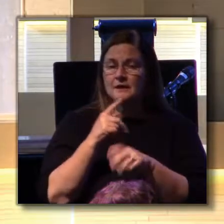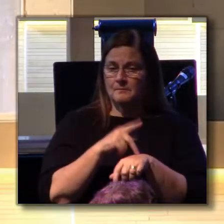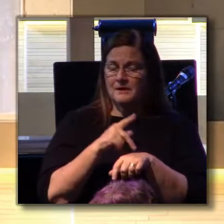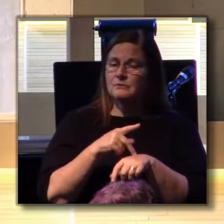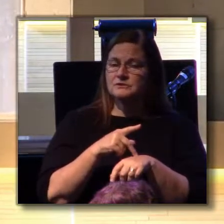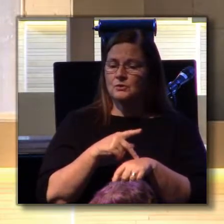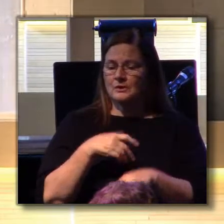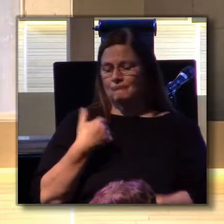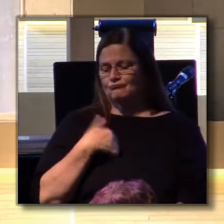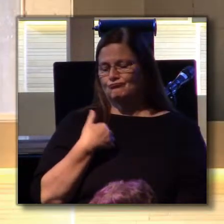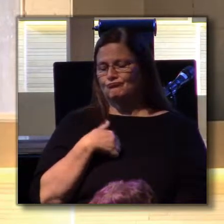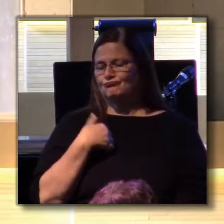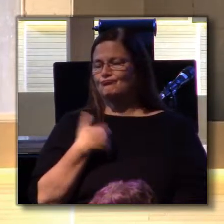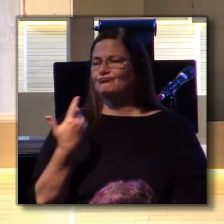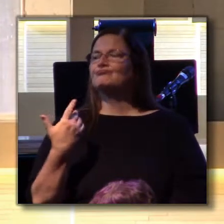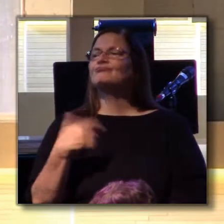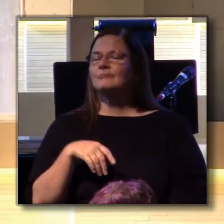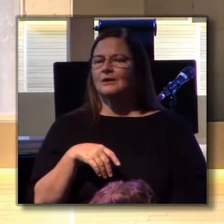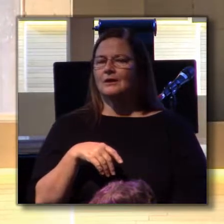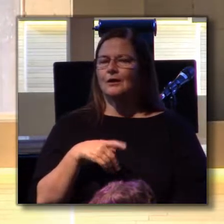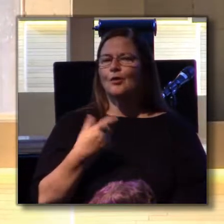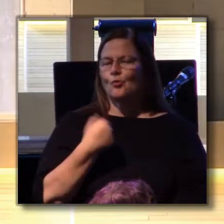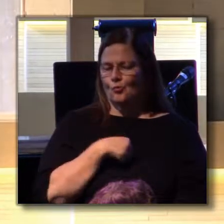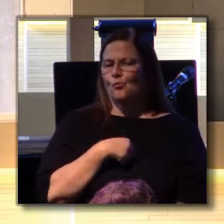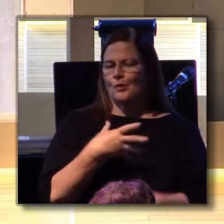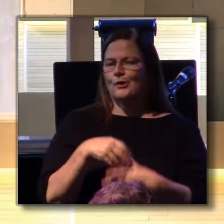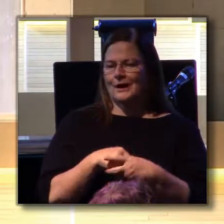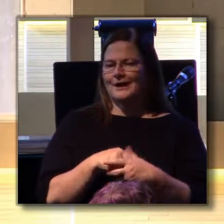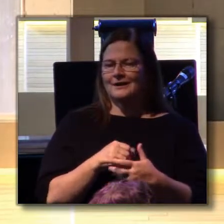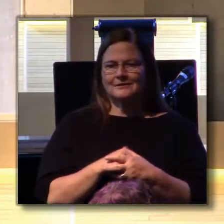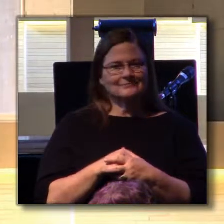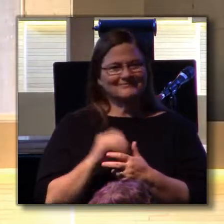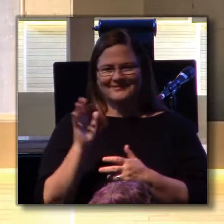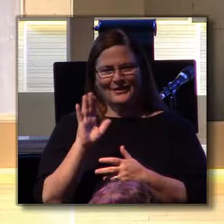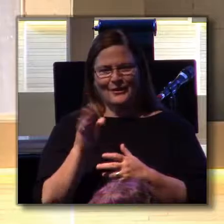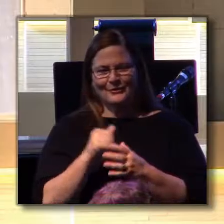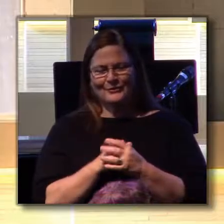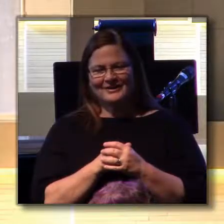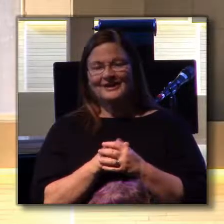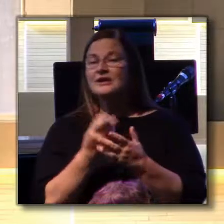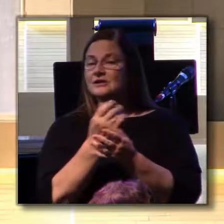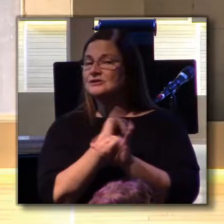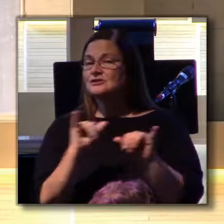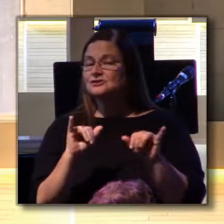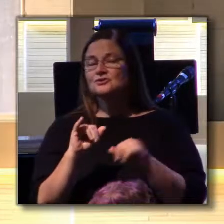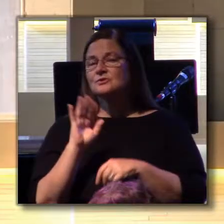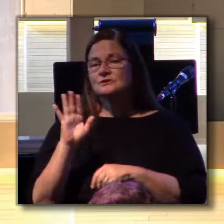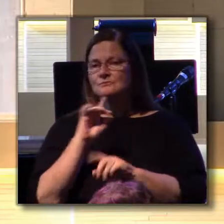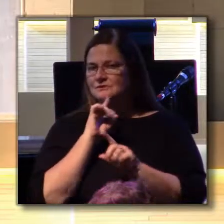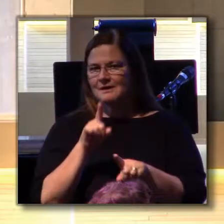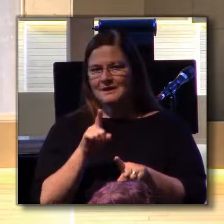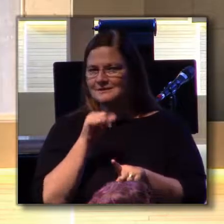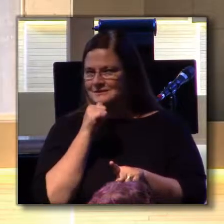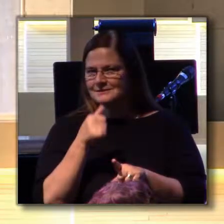we're in? I don't think that's what he meant, because Yeshua's response doesn't indicate that. I think he was saying,